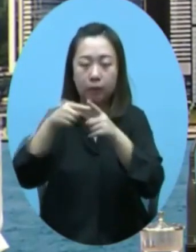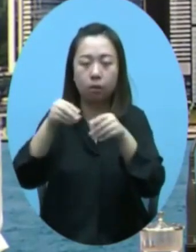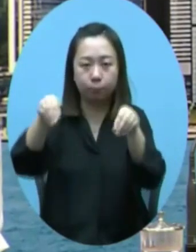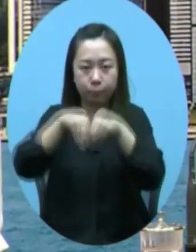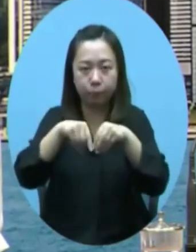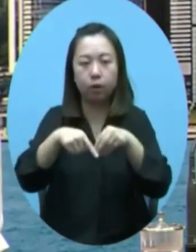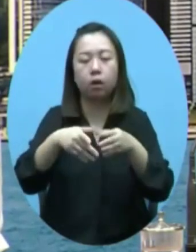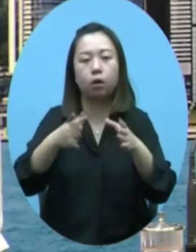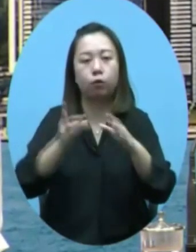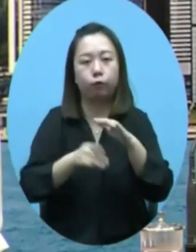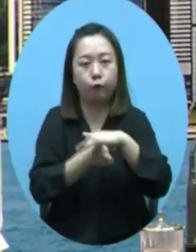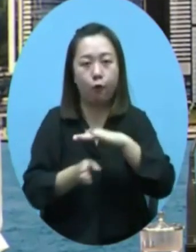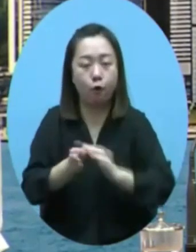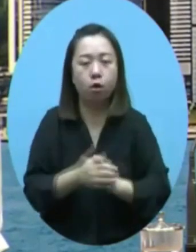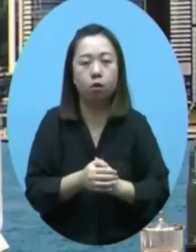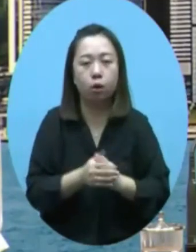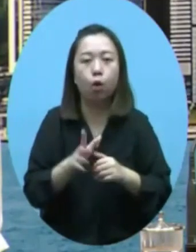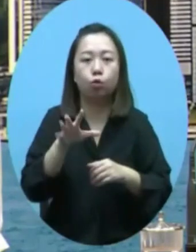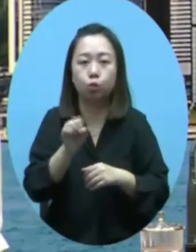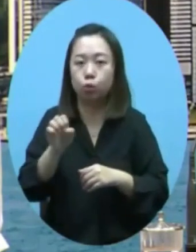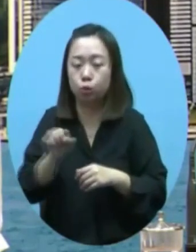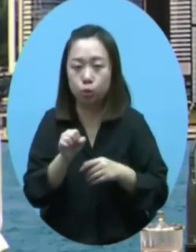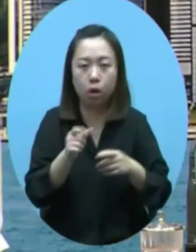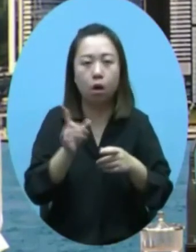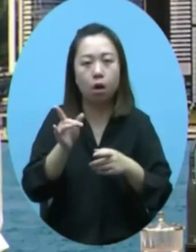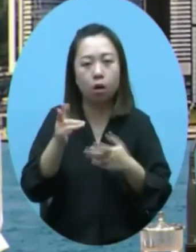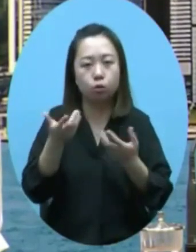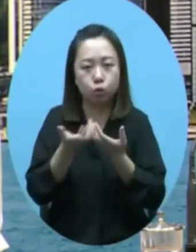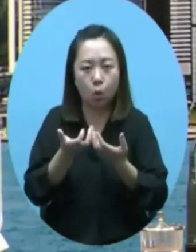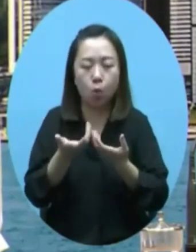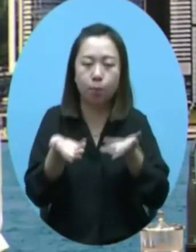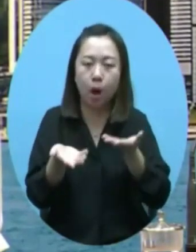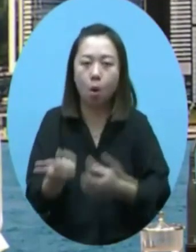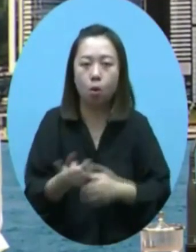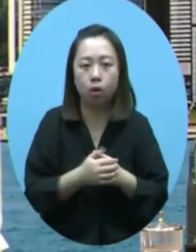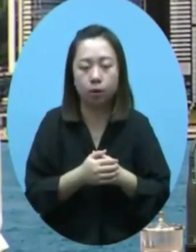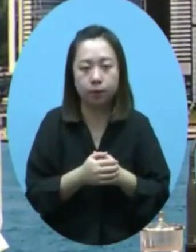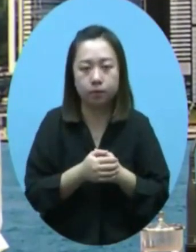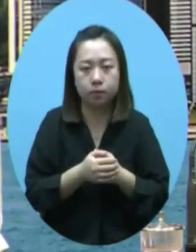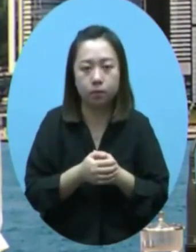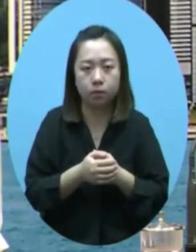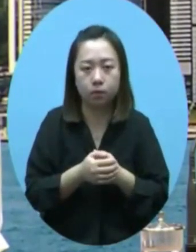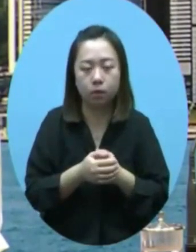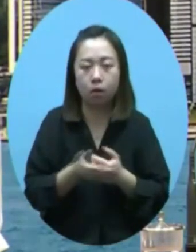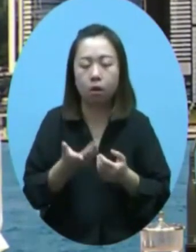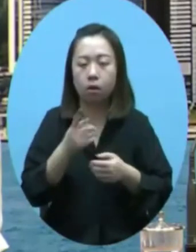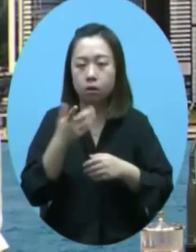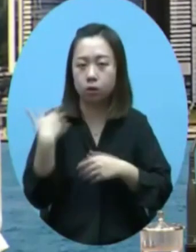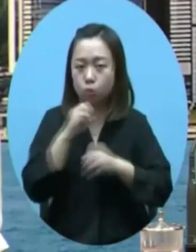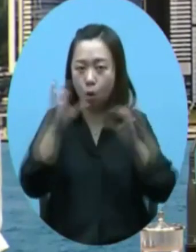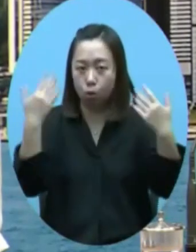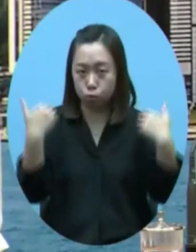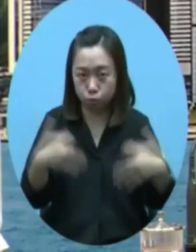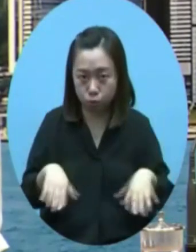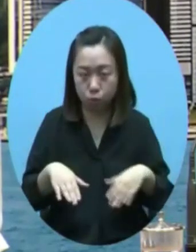in a double room, and so as to make good use of our resources. And as I've mentioned